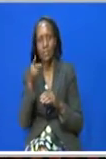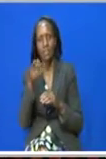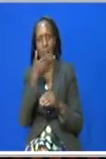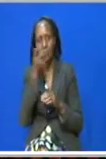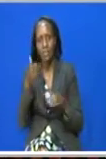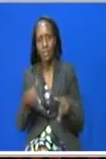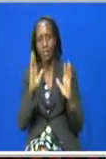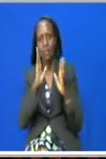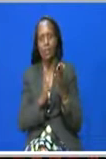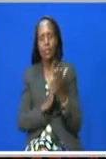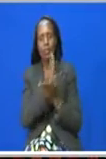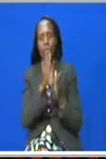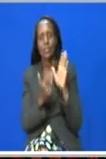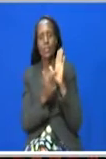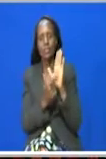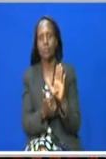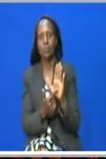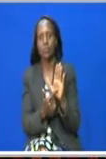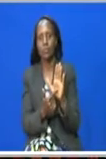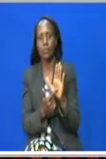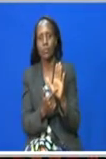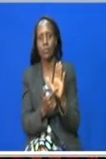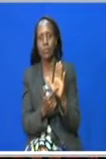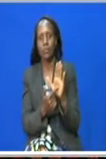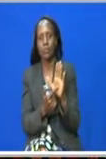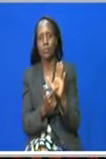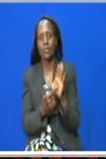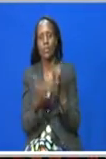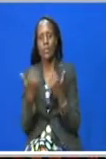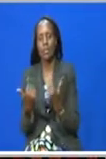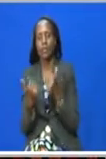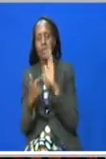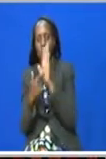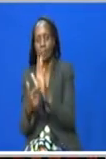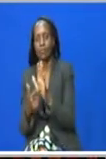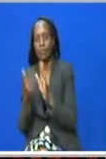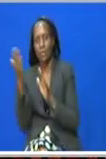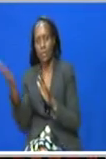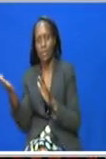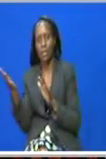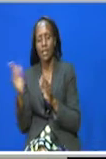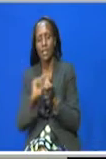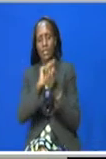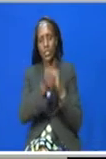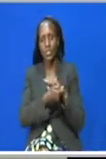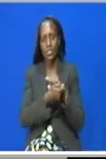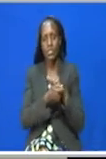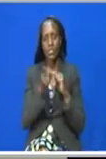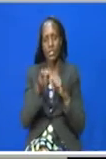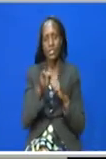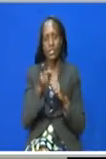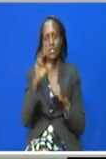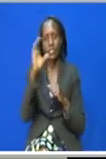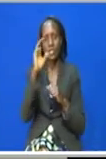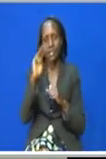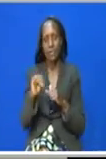better context. I take example here, convert the following cubic centimeters